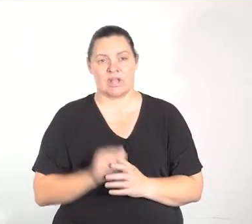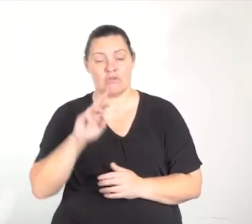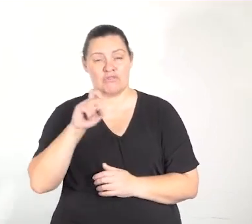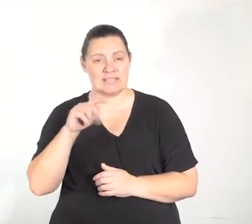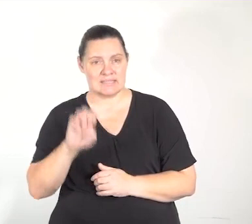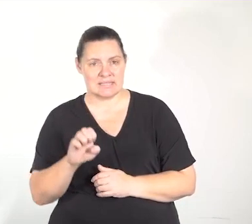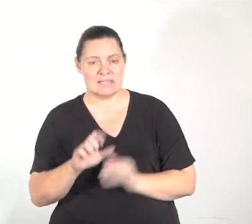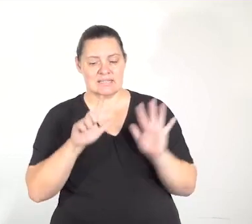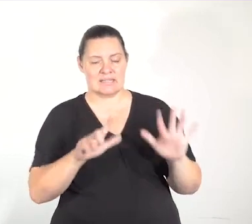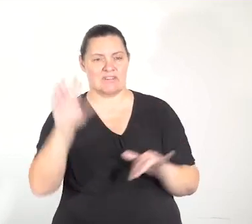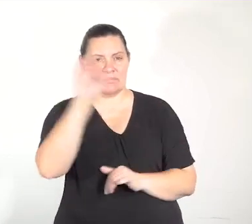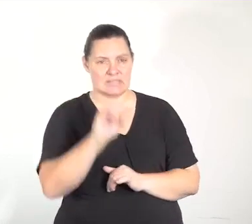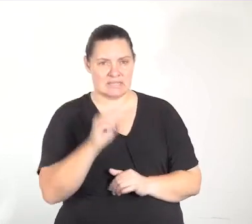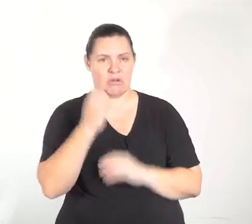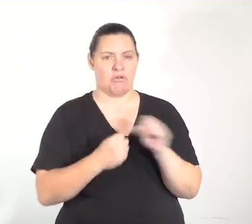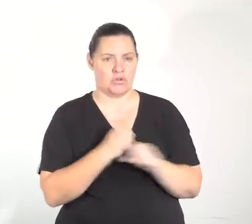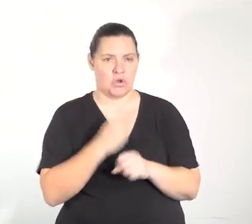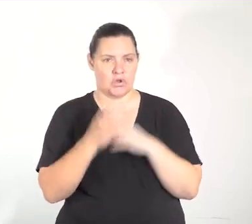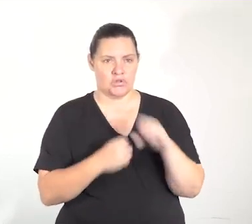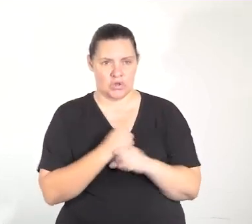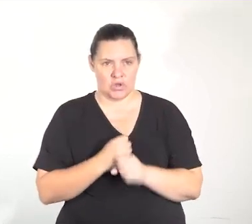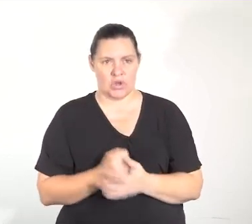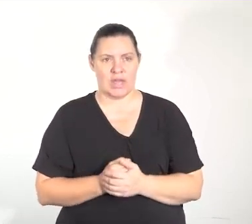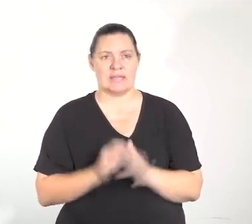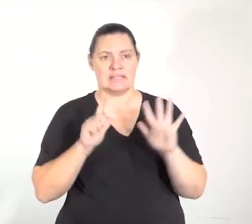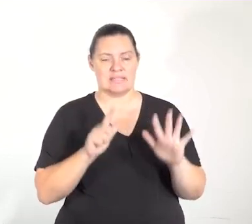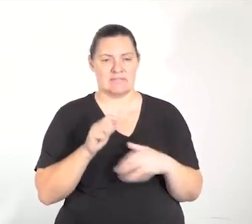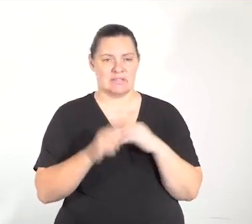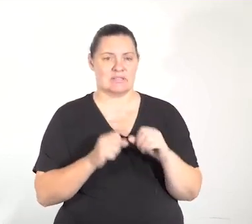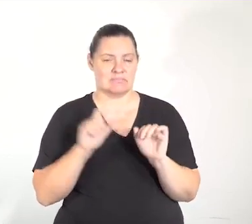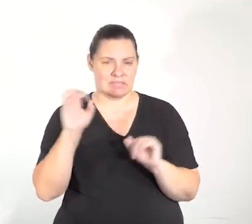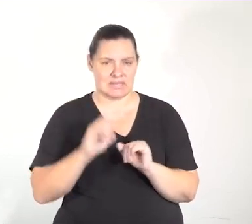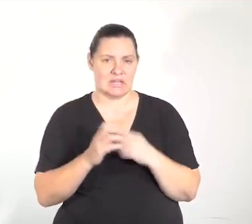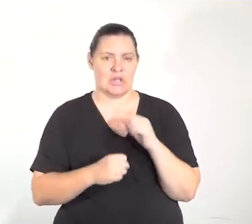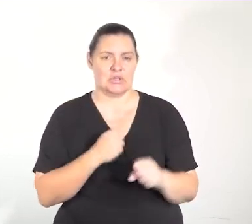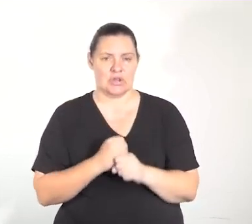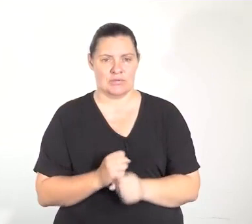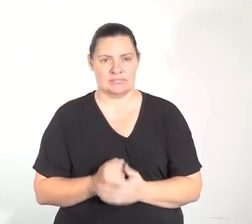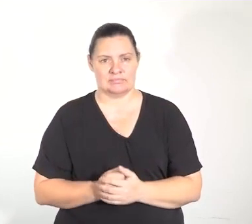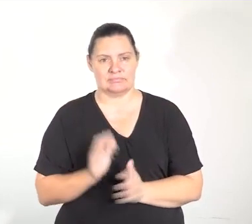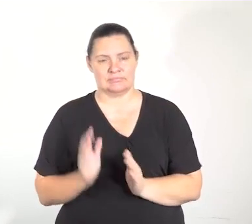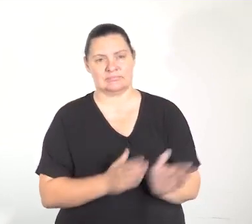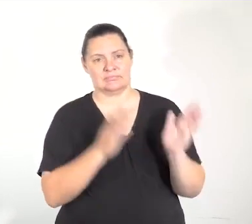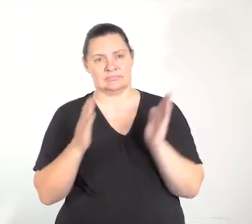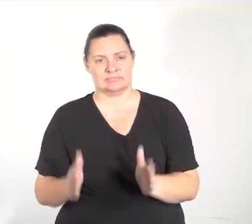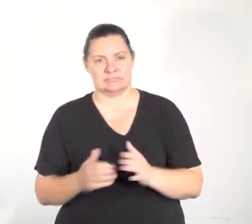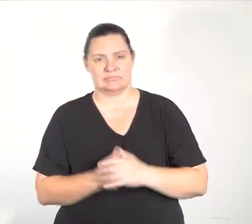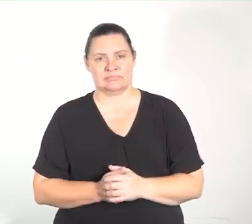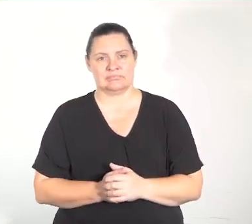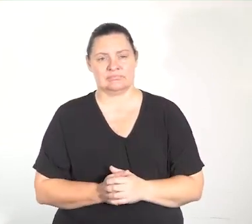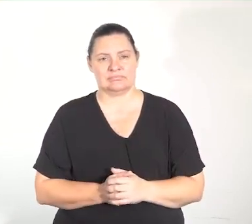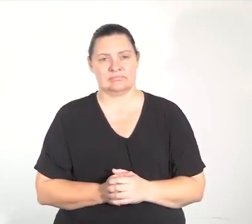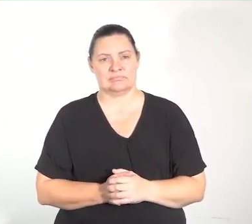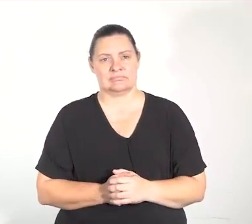So the rate here is just 7% every year, and that's 7% per annum. Let's move on to the next slide.